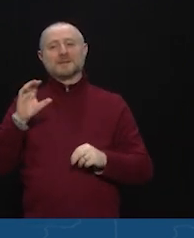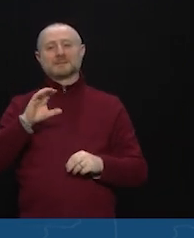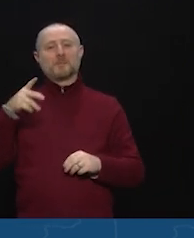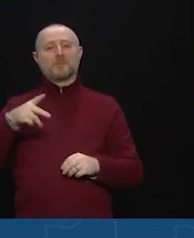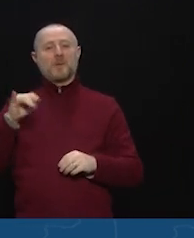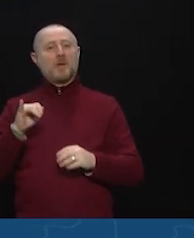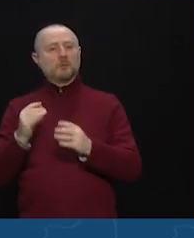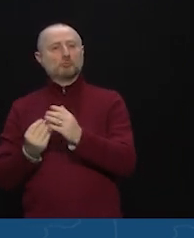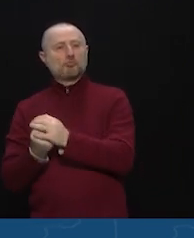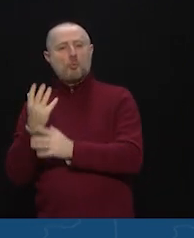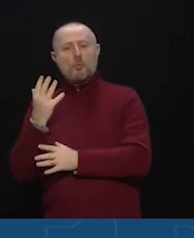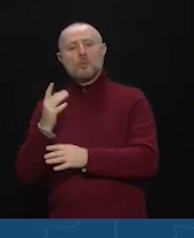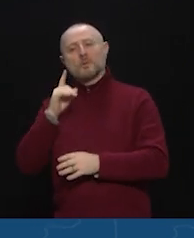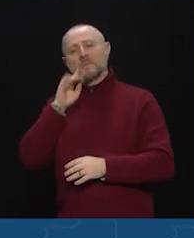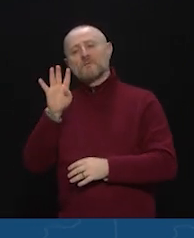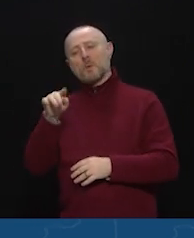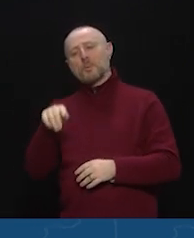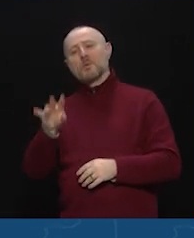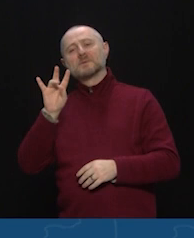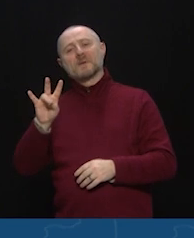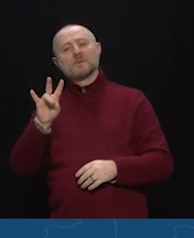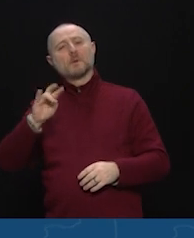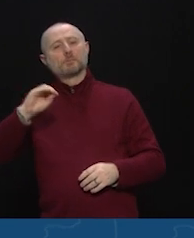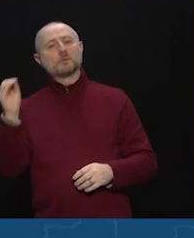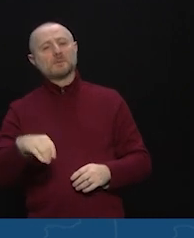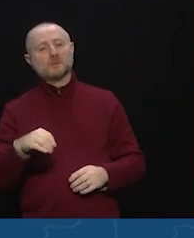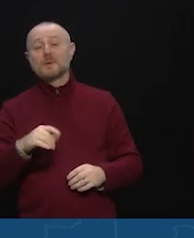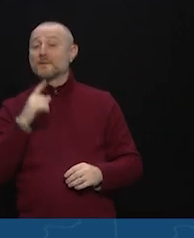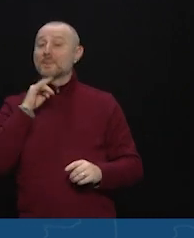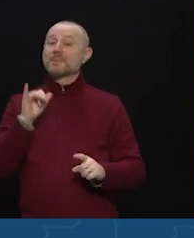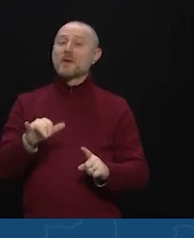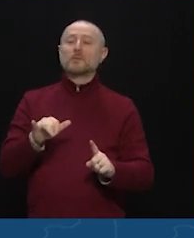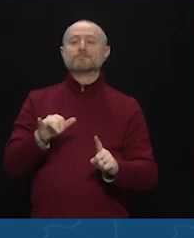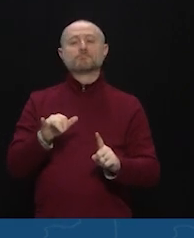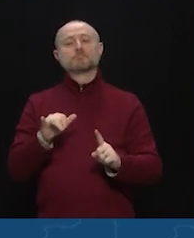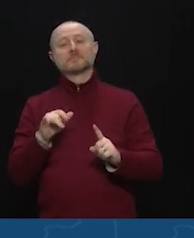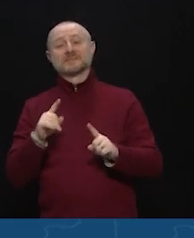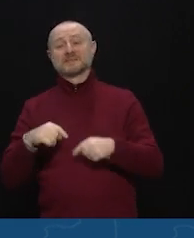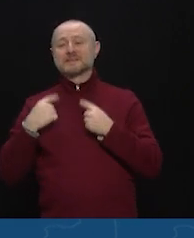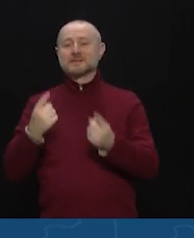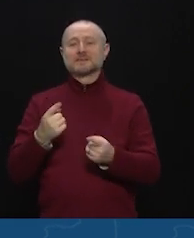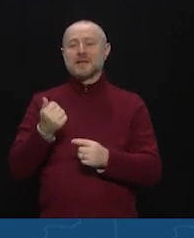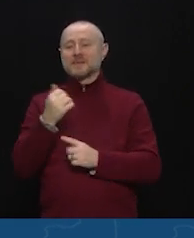the highest rate of inflation that we've seen in 30 years, since 1991.